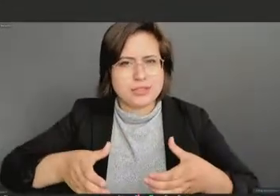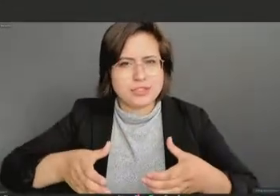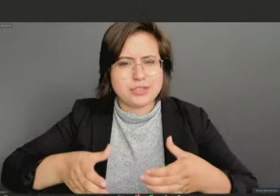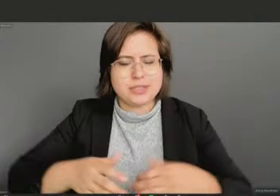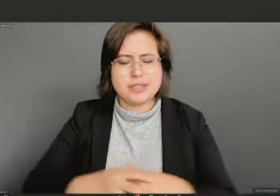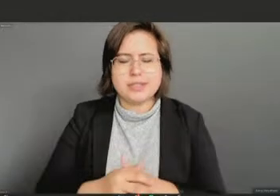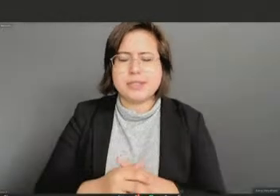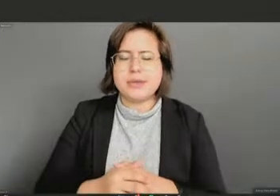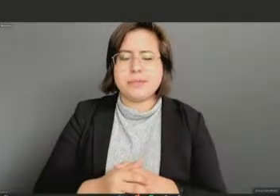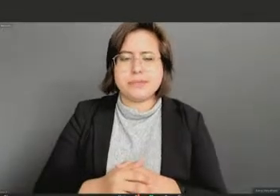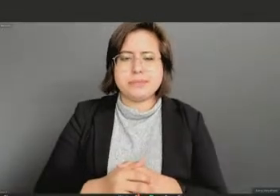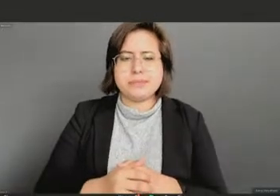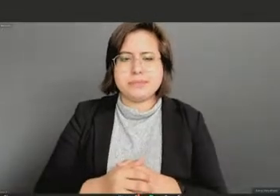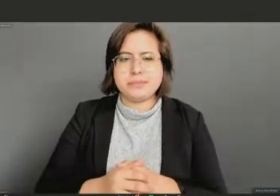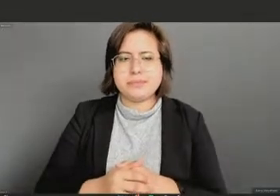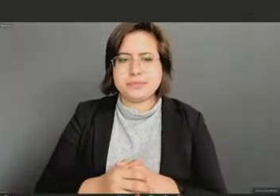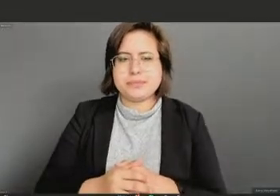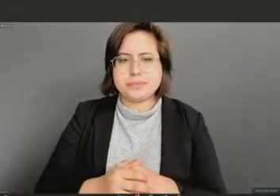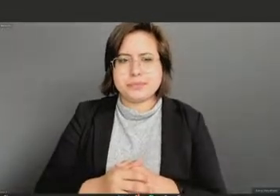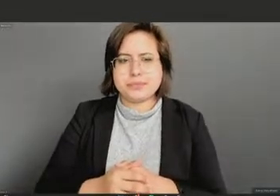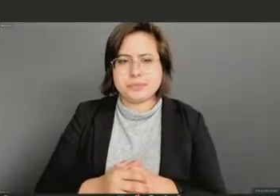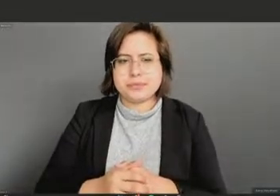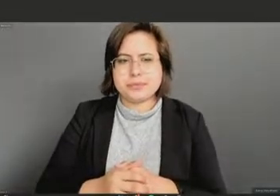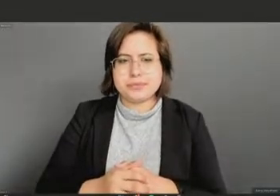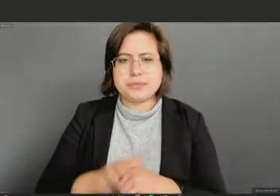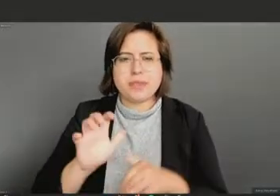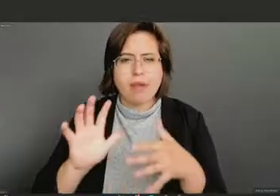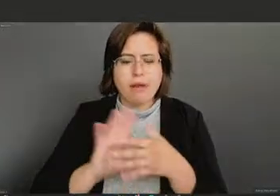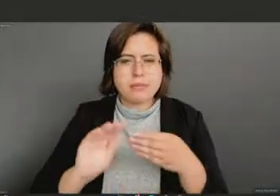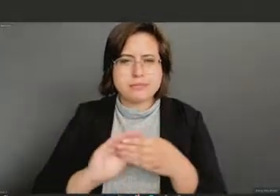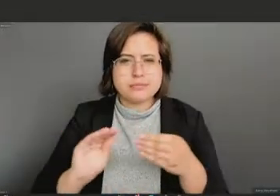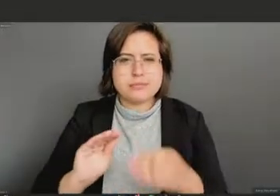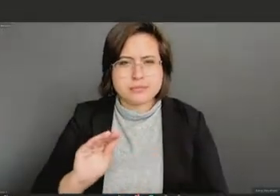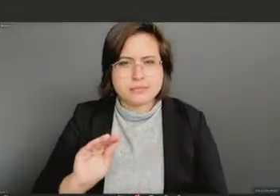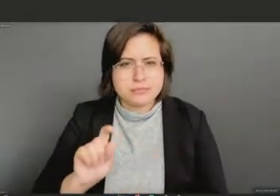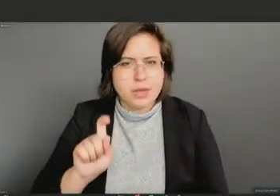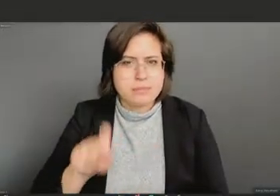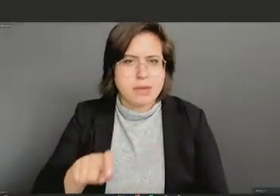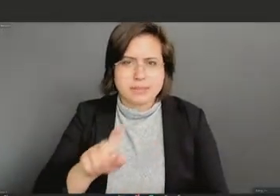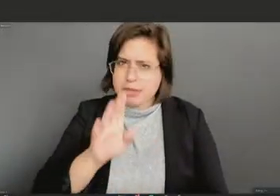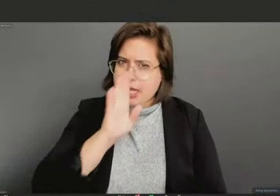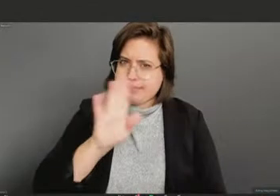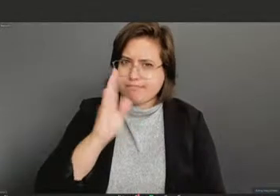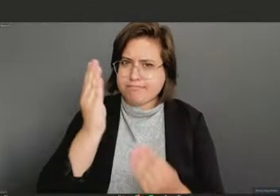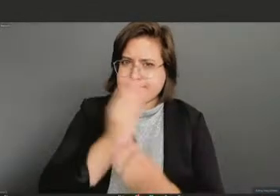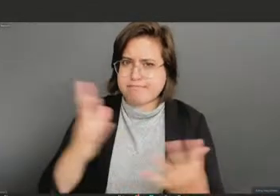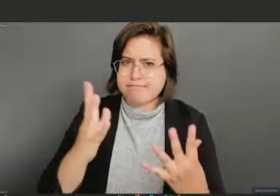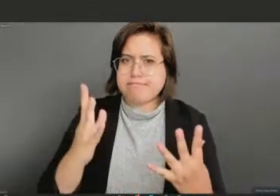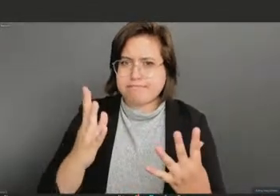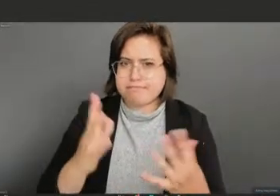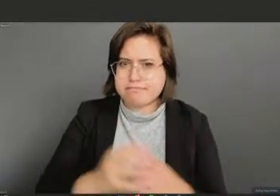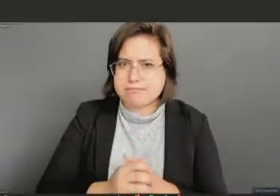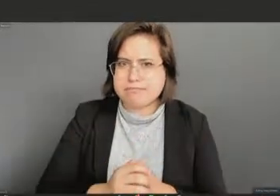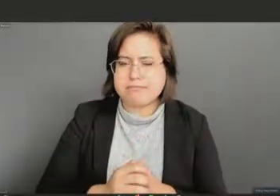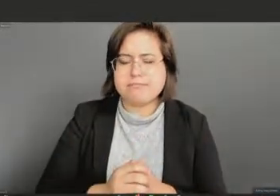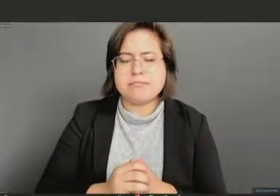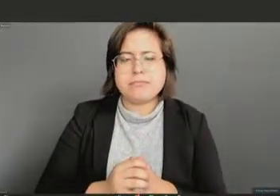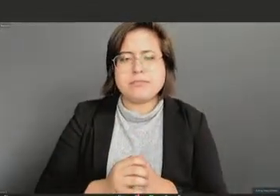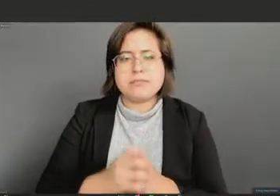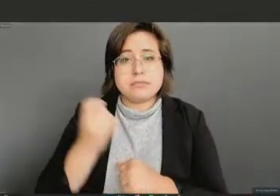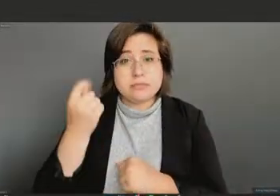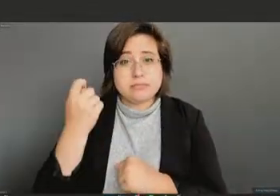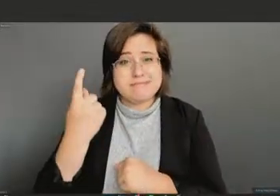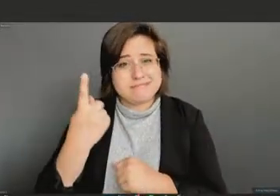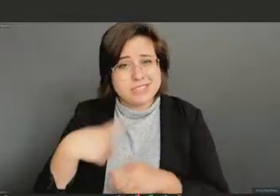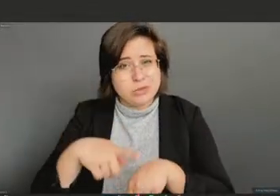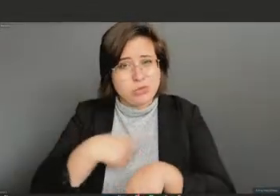that this needs to be faced front very directly. That there's long-term